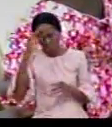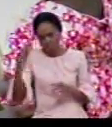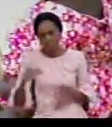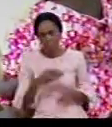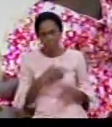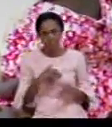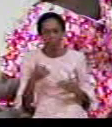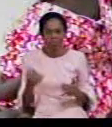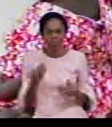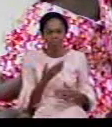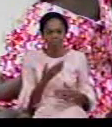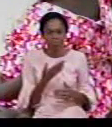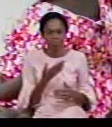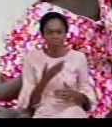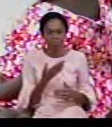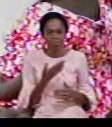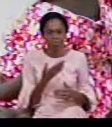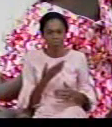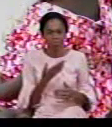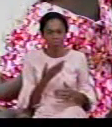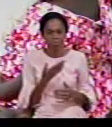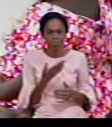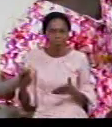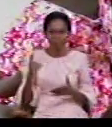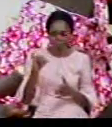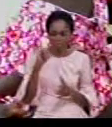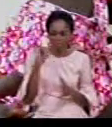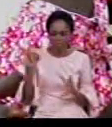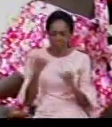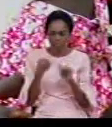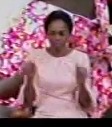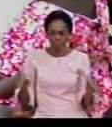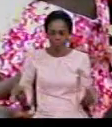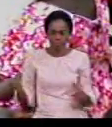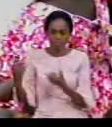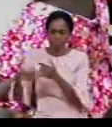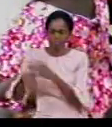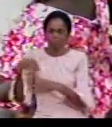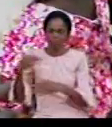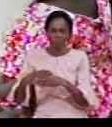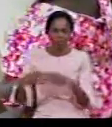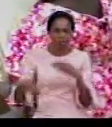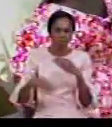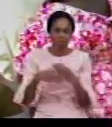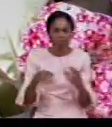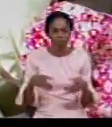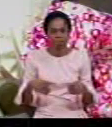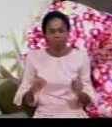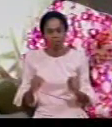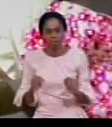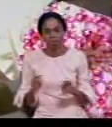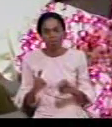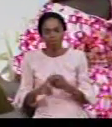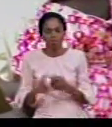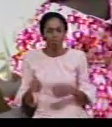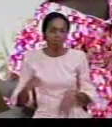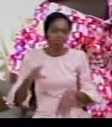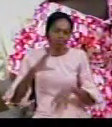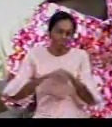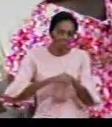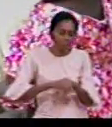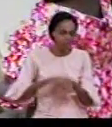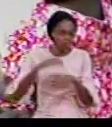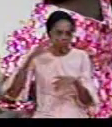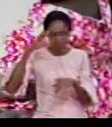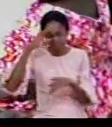the wall, trying to hold my neck. The smile of GS drove that beast away, and that is all.